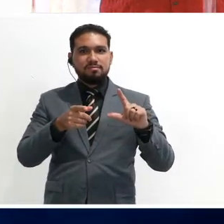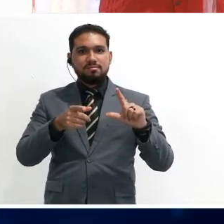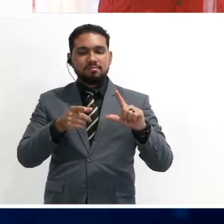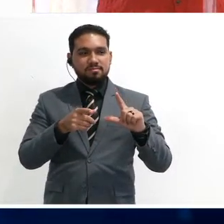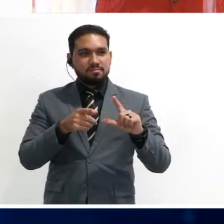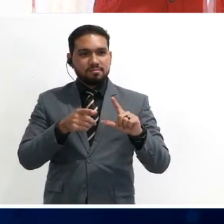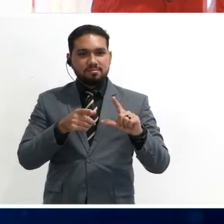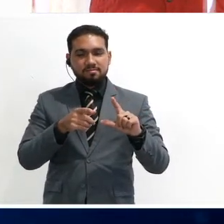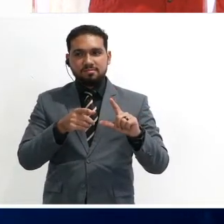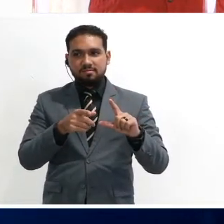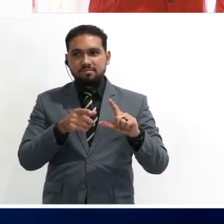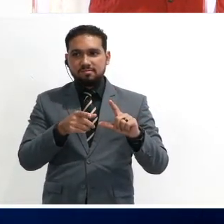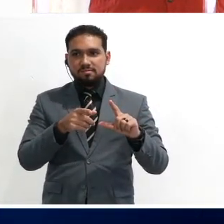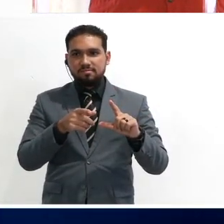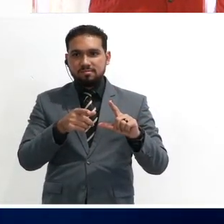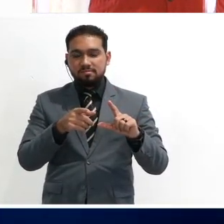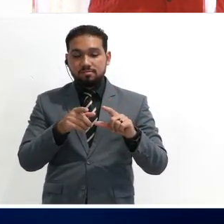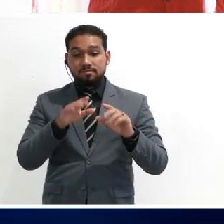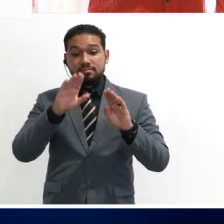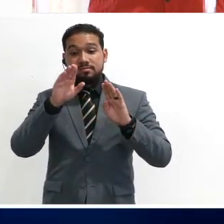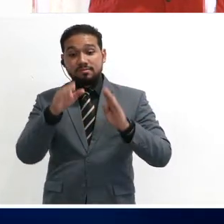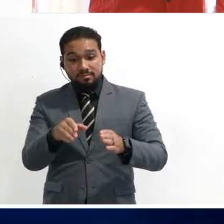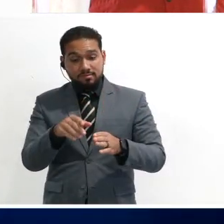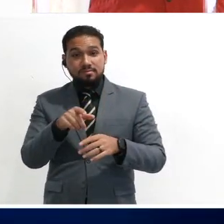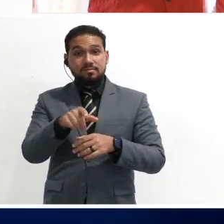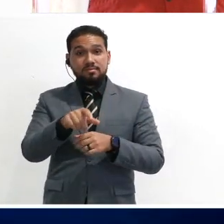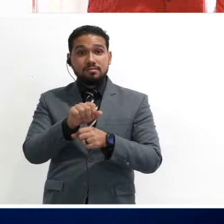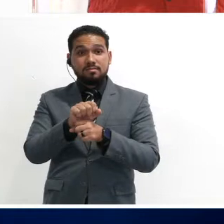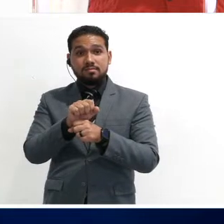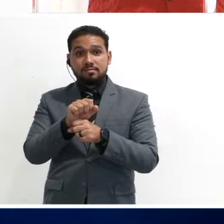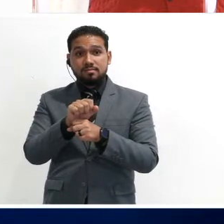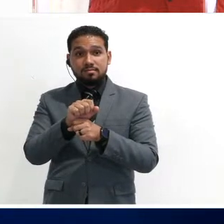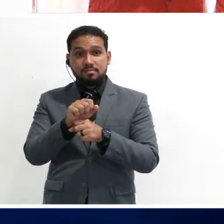So again, a lot of advanced